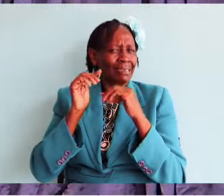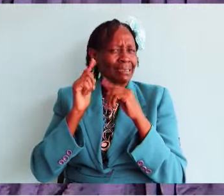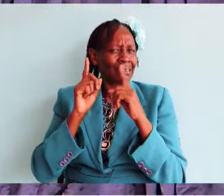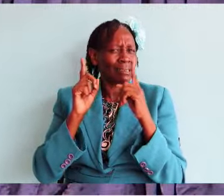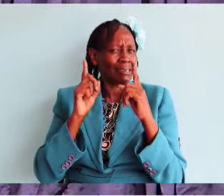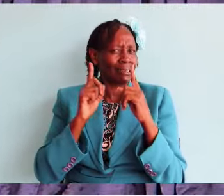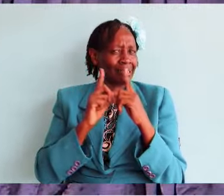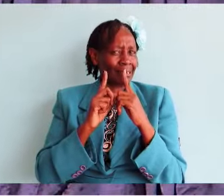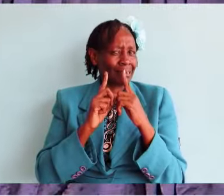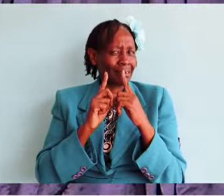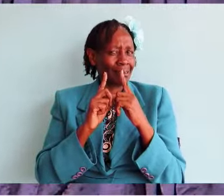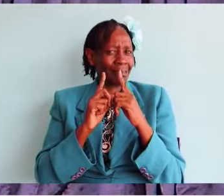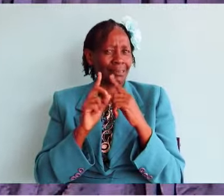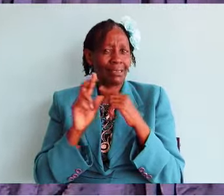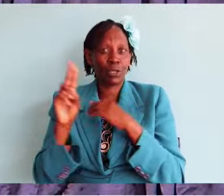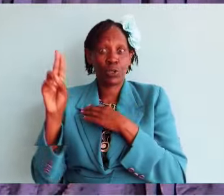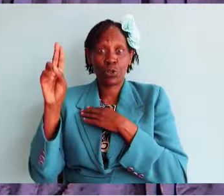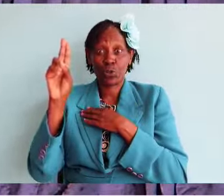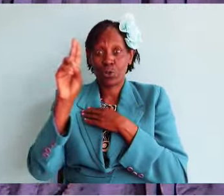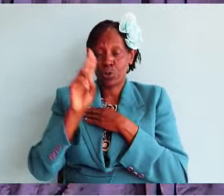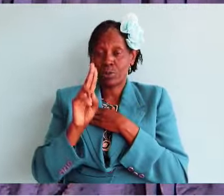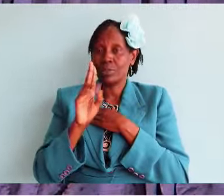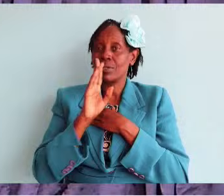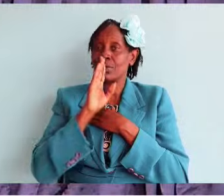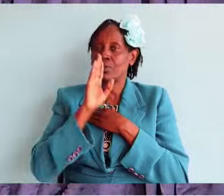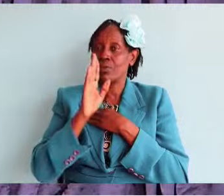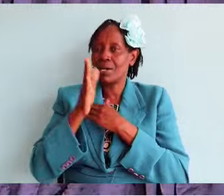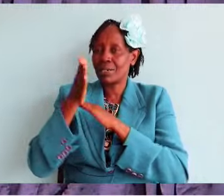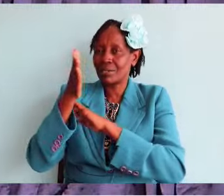and I cannot be used by God."